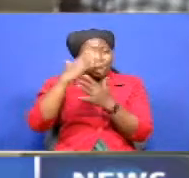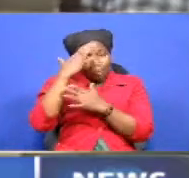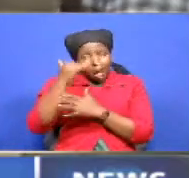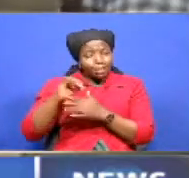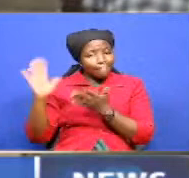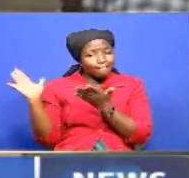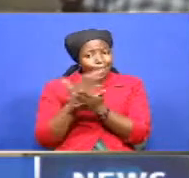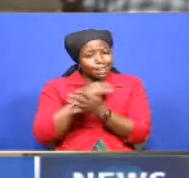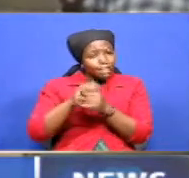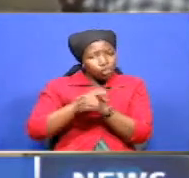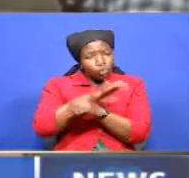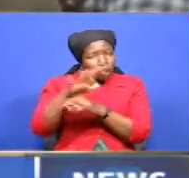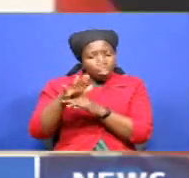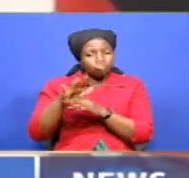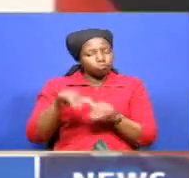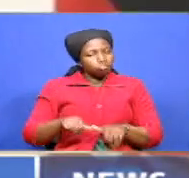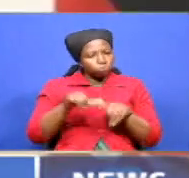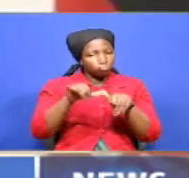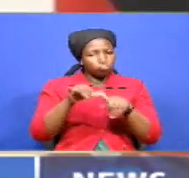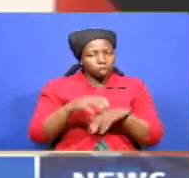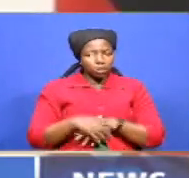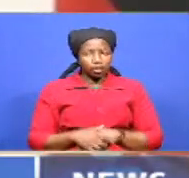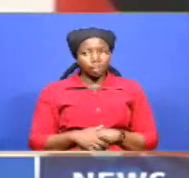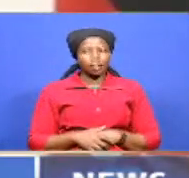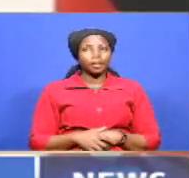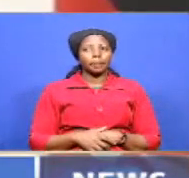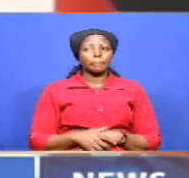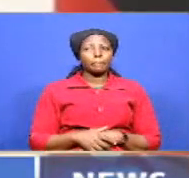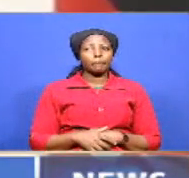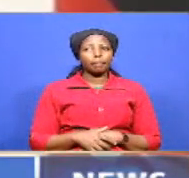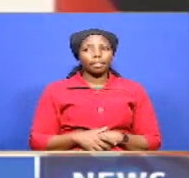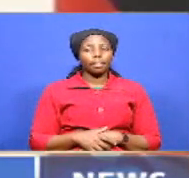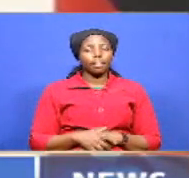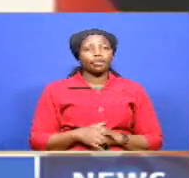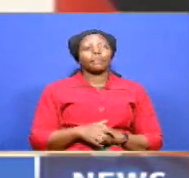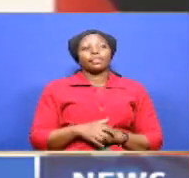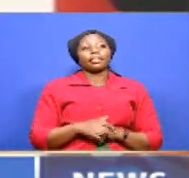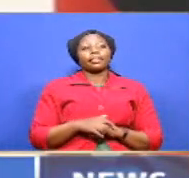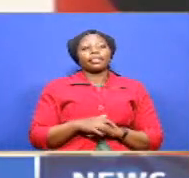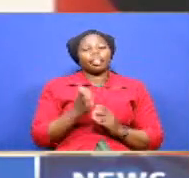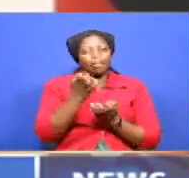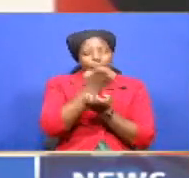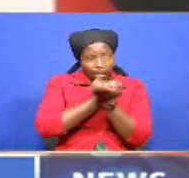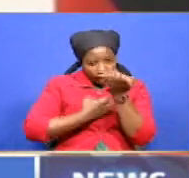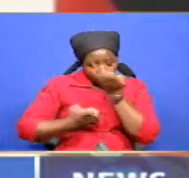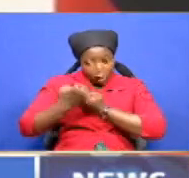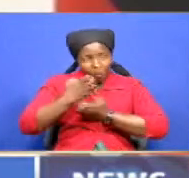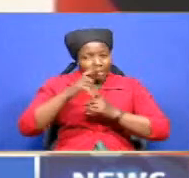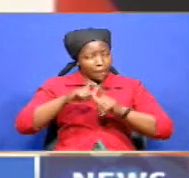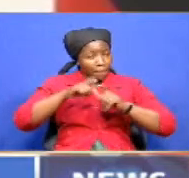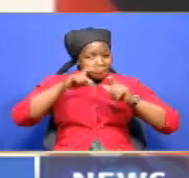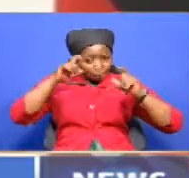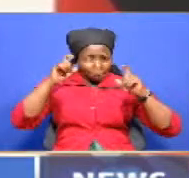pandemic intensifies. In terms of the economy, it's so huge.